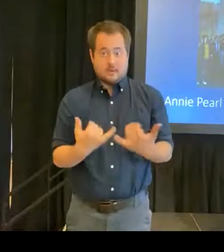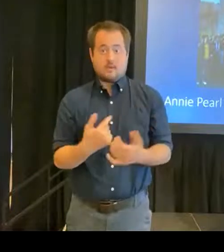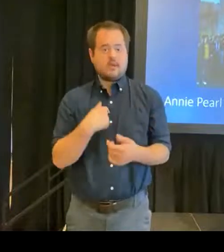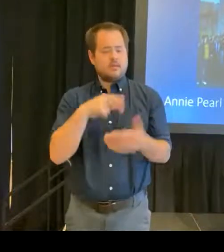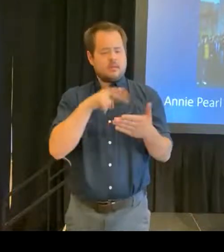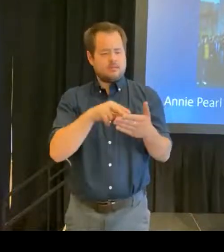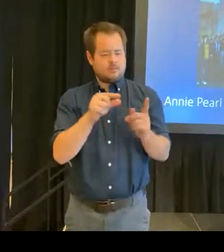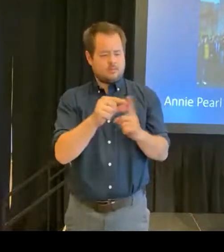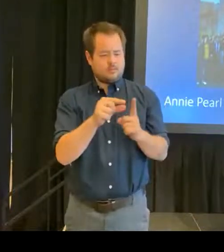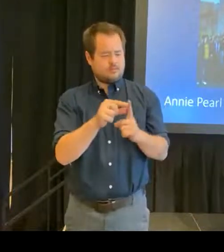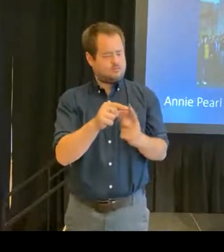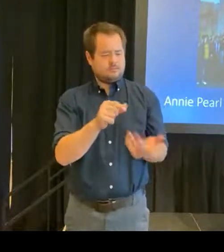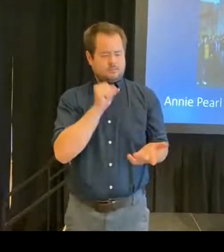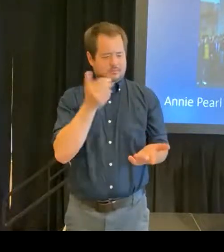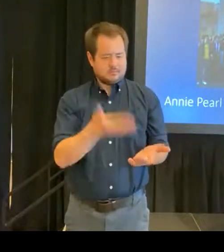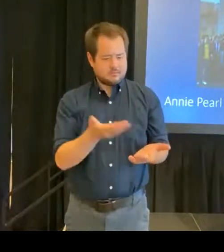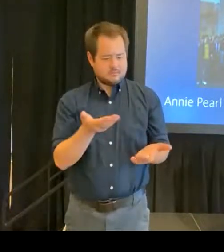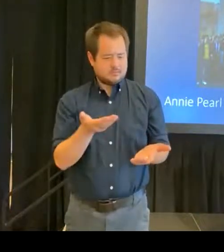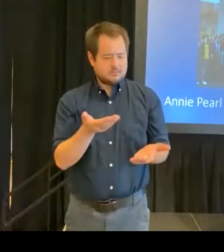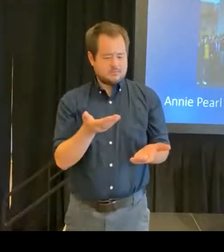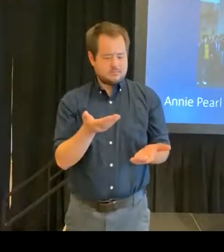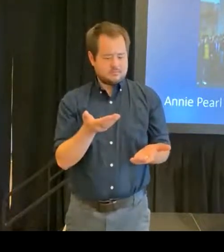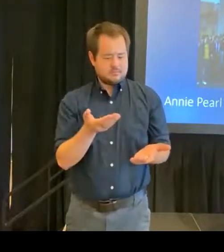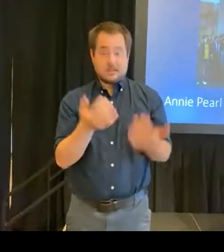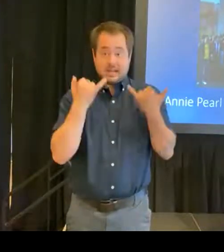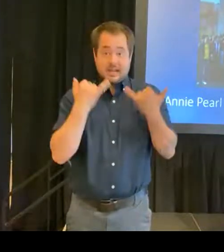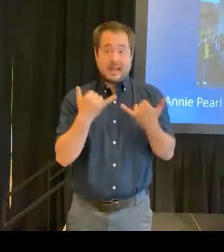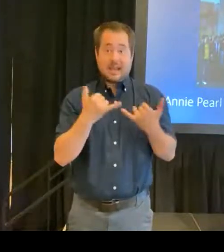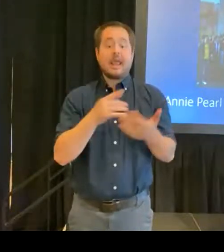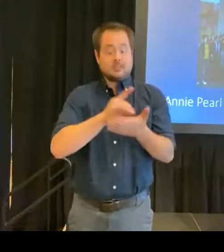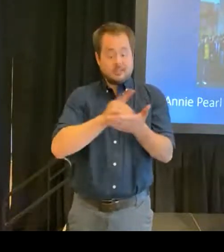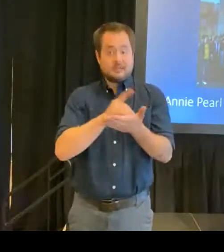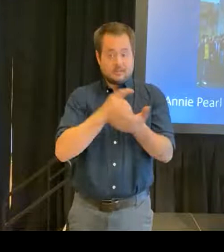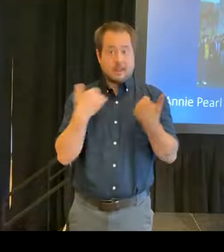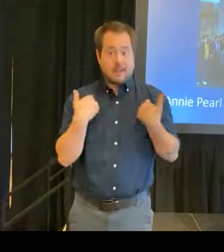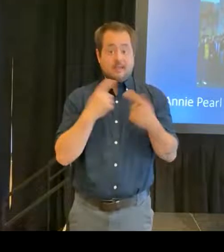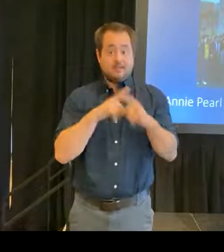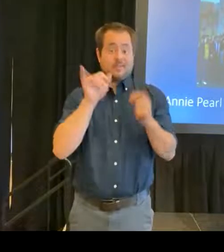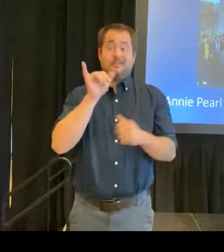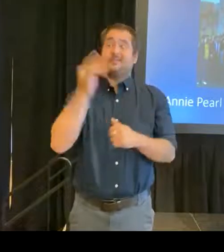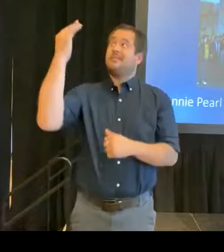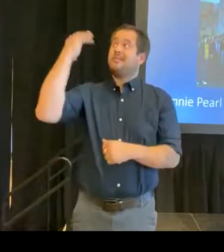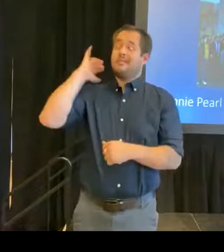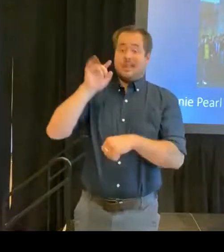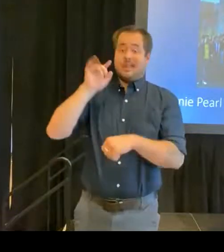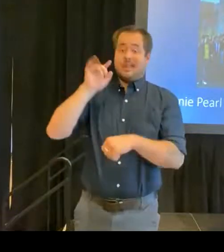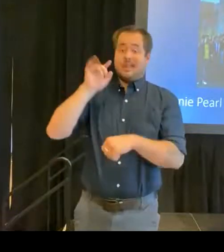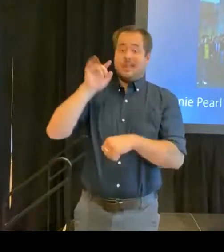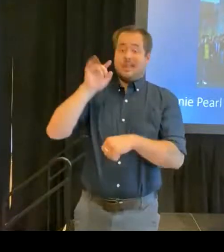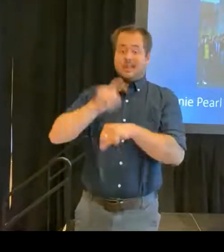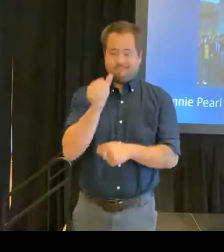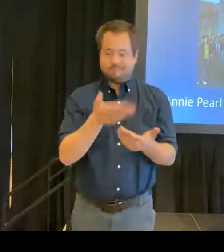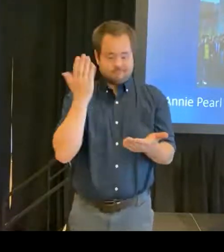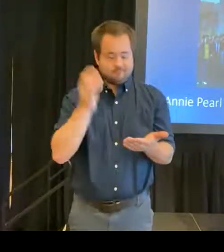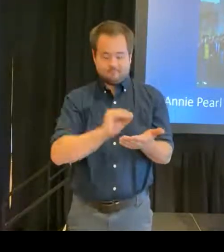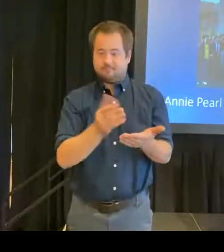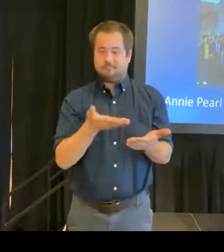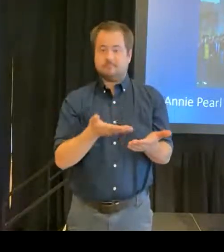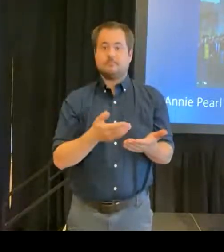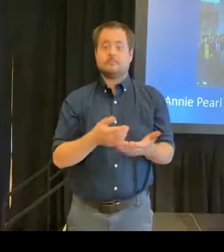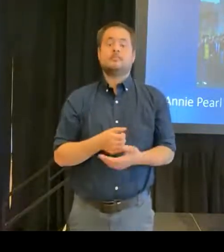was not there. It's in the dictionary now. It wasn't then. And he said,